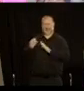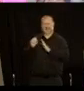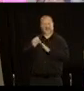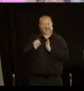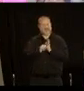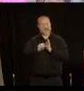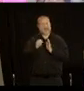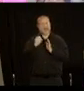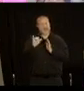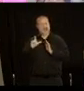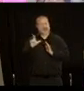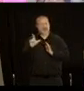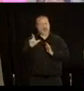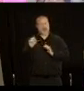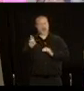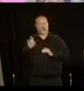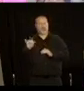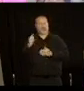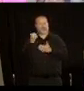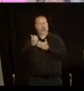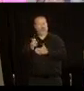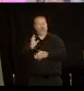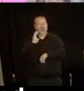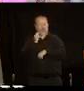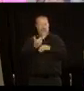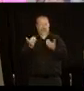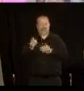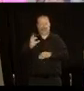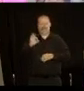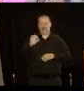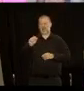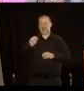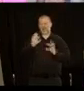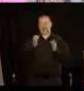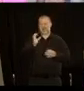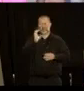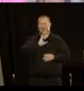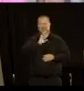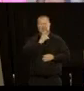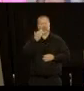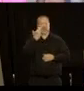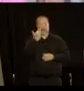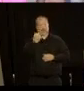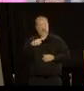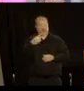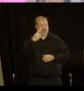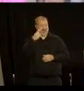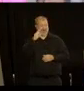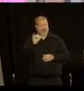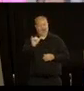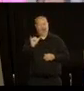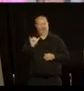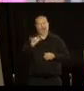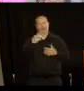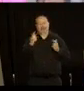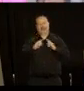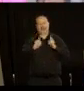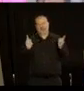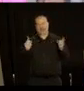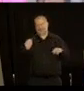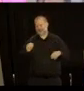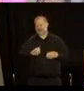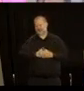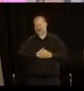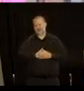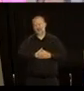Every state needs a Lori to be doing what is happening here at the Family Cafe. I know it's funny, but wouldn't it make a difference for every state?